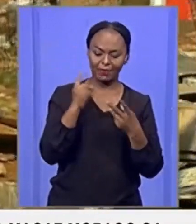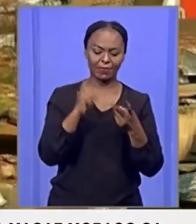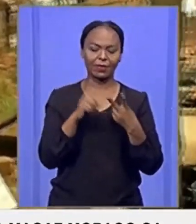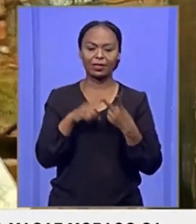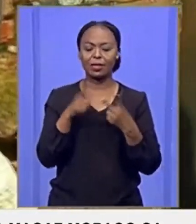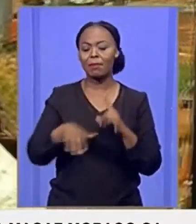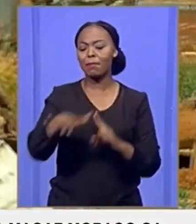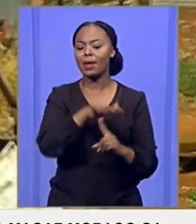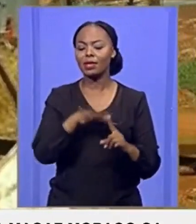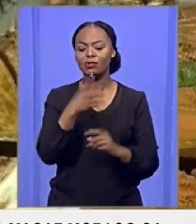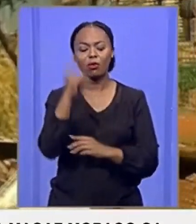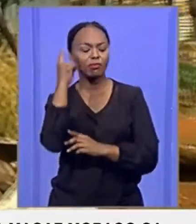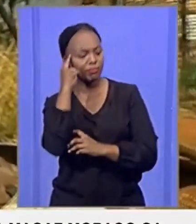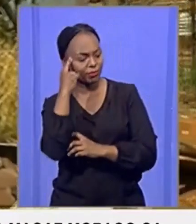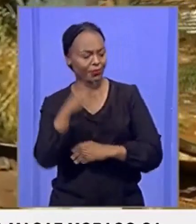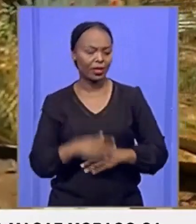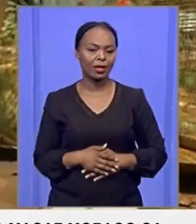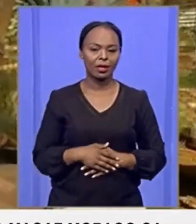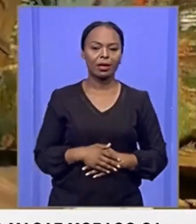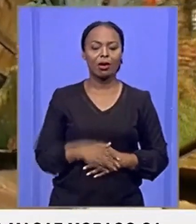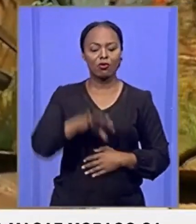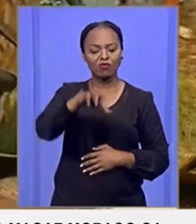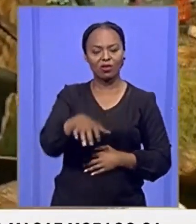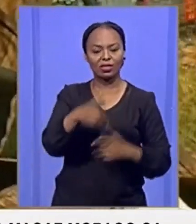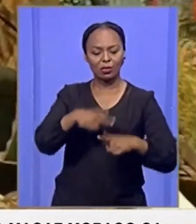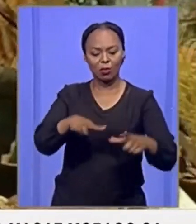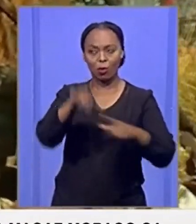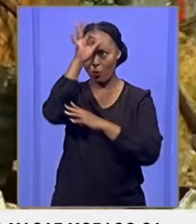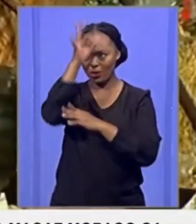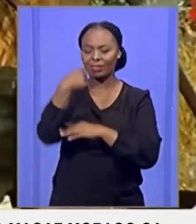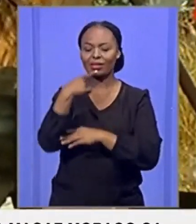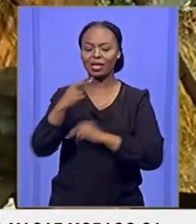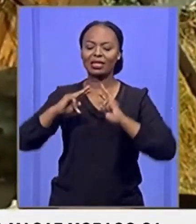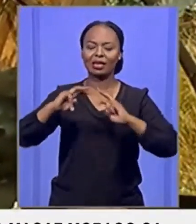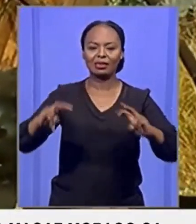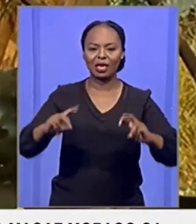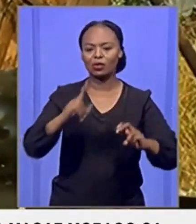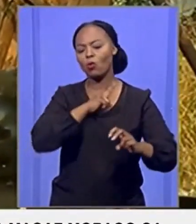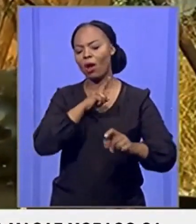fihlago hlogo. Maphodisa a profense ya Limpopo a re ba gare ba nyakiša molato wa go